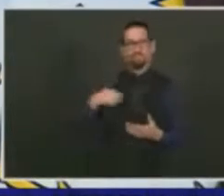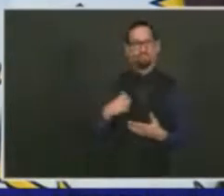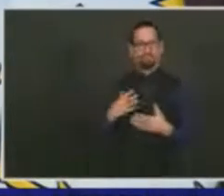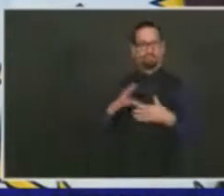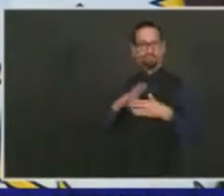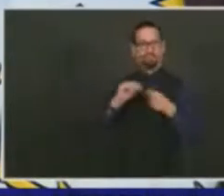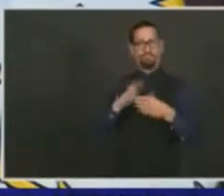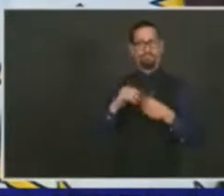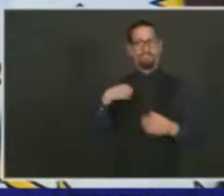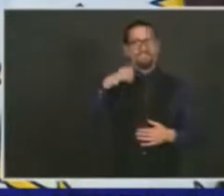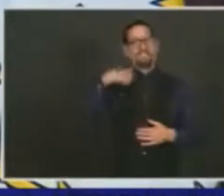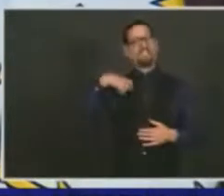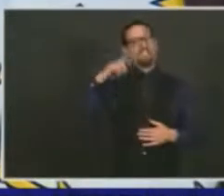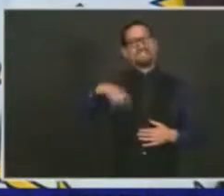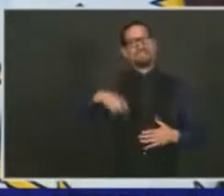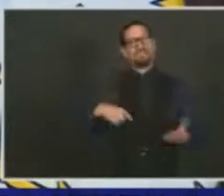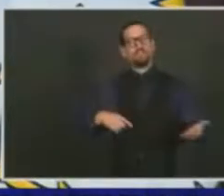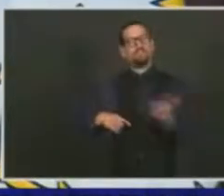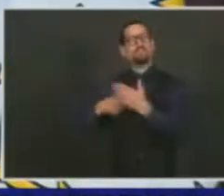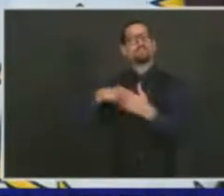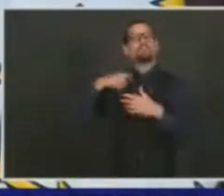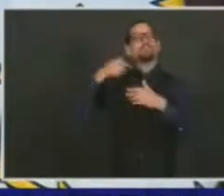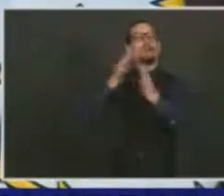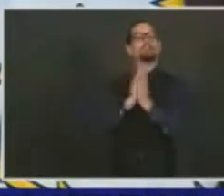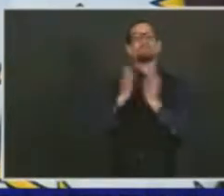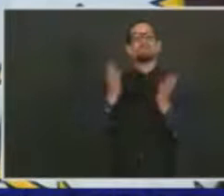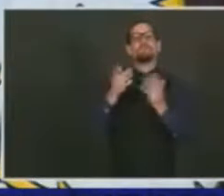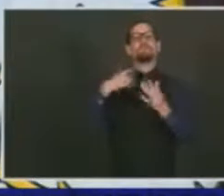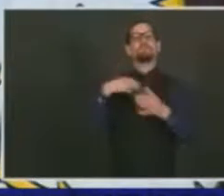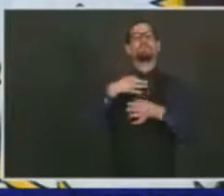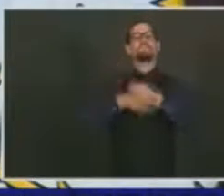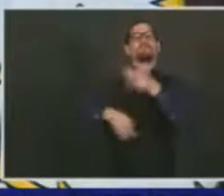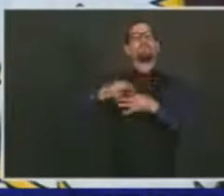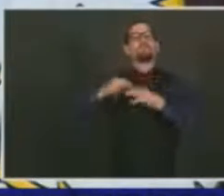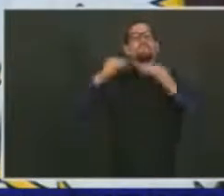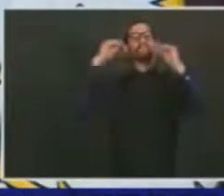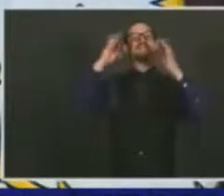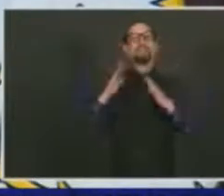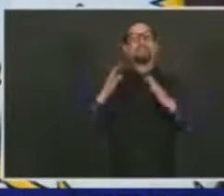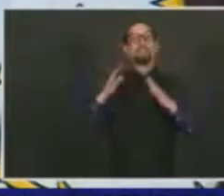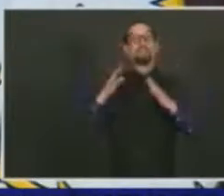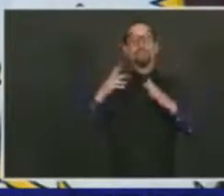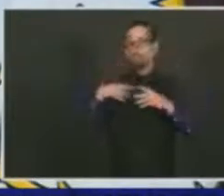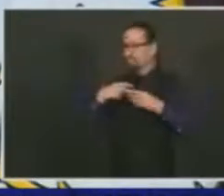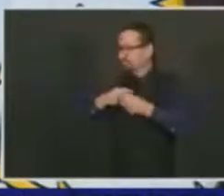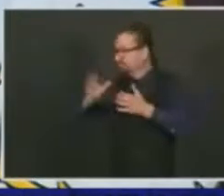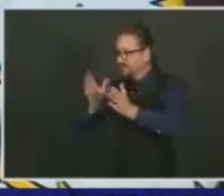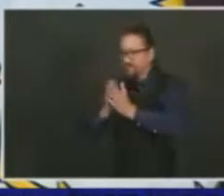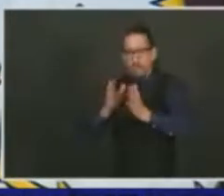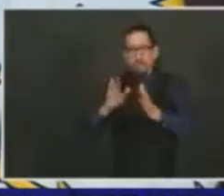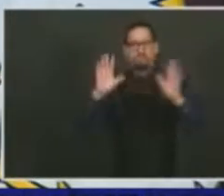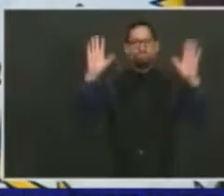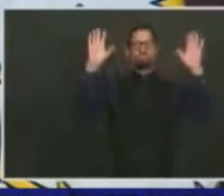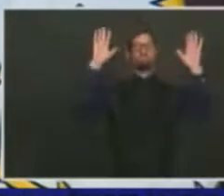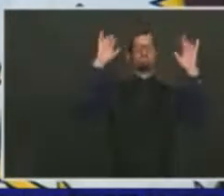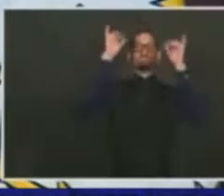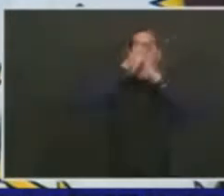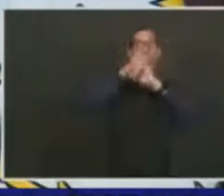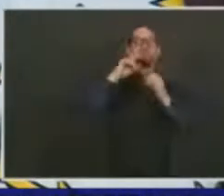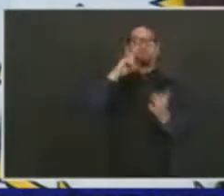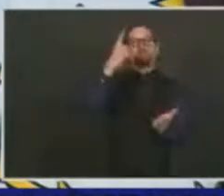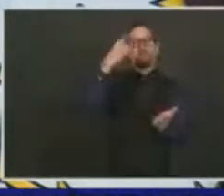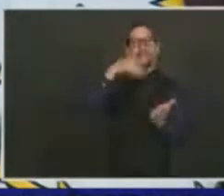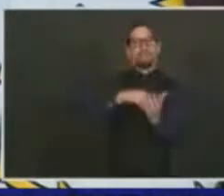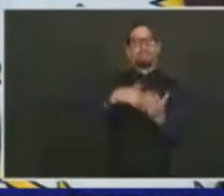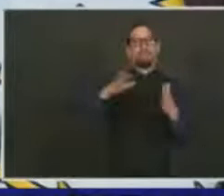out. Within days, we had 1,000 amazing Rhode Islanders raise their hand and said, I'm in to help, Governor. So